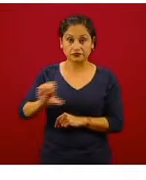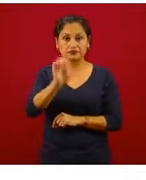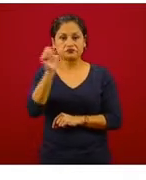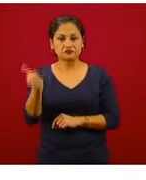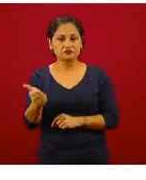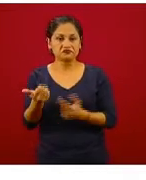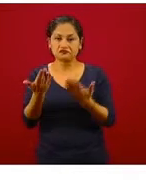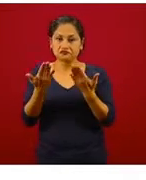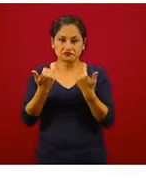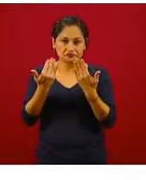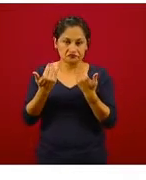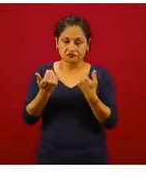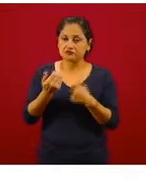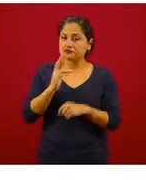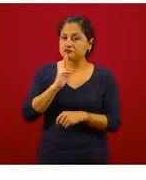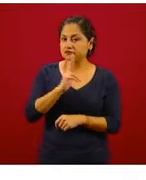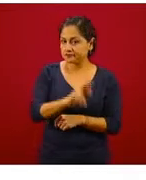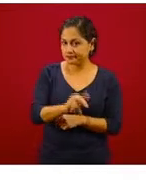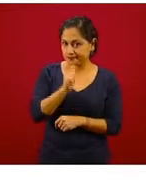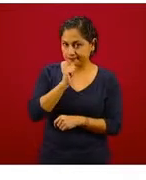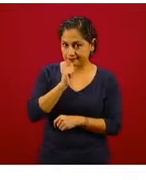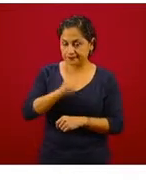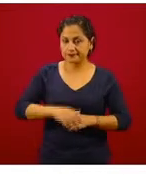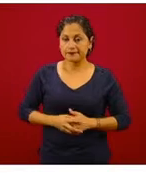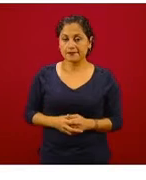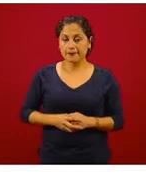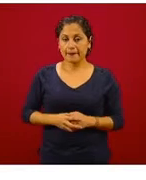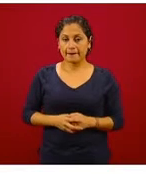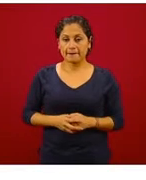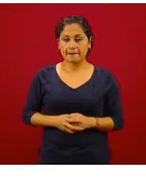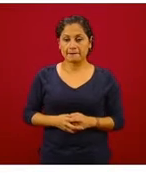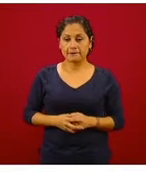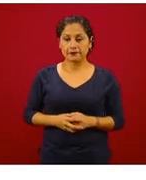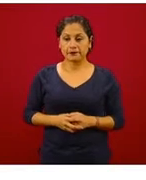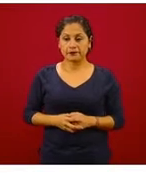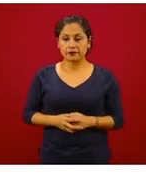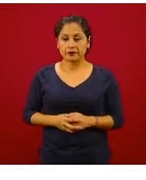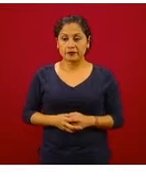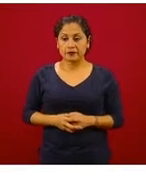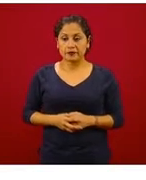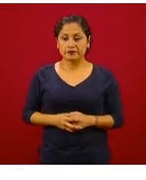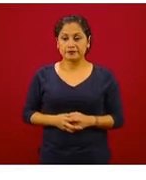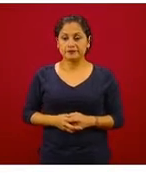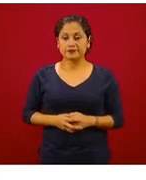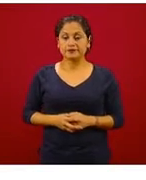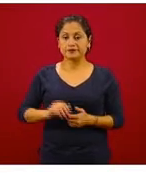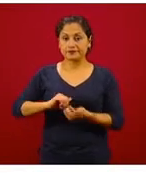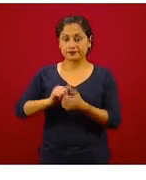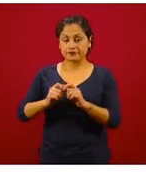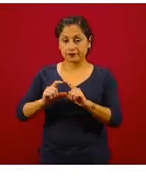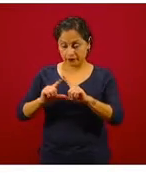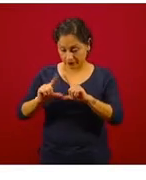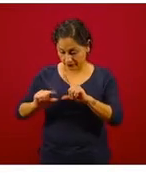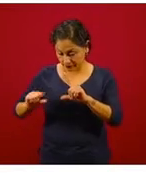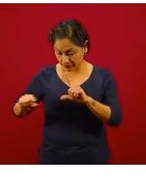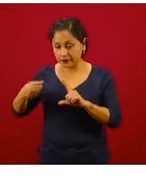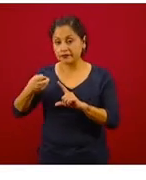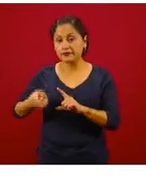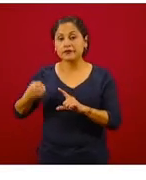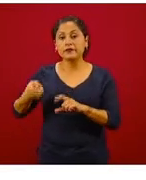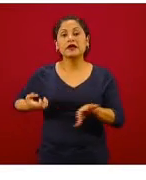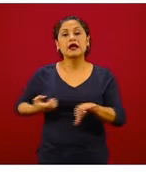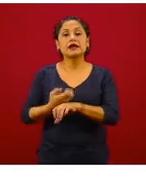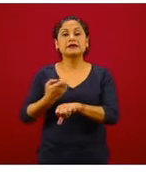are confirmed not to be COVID. So this changes every single day. When we take a look at